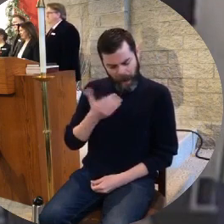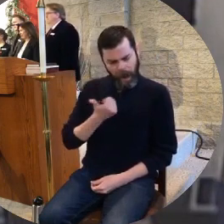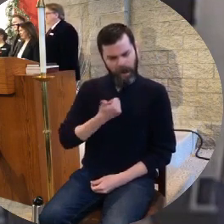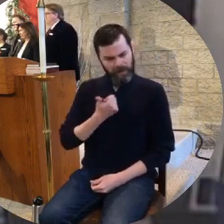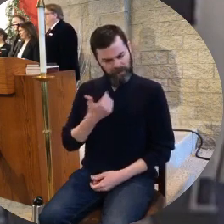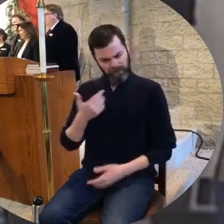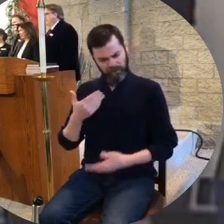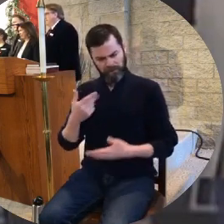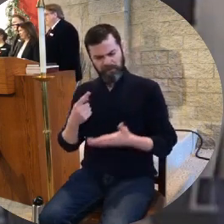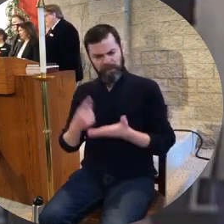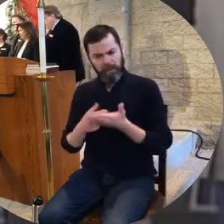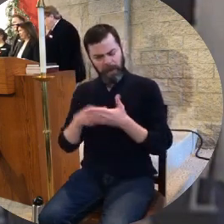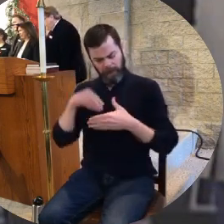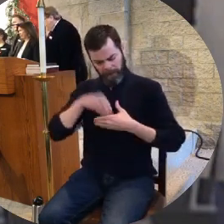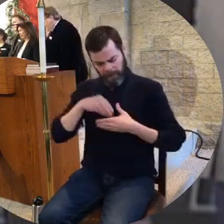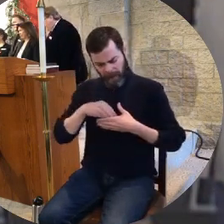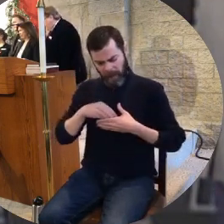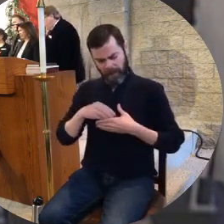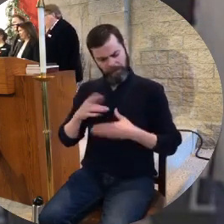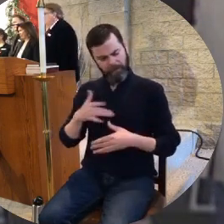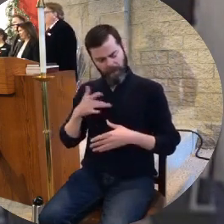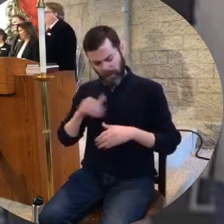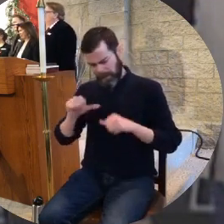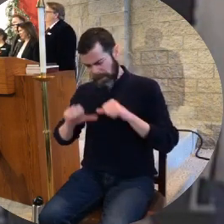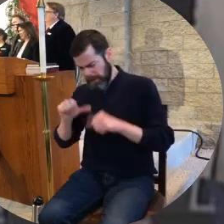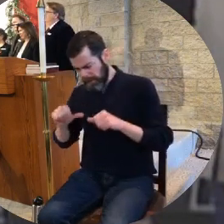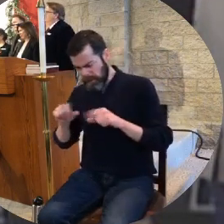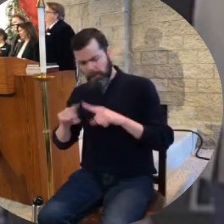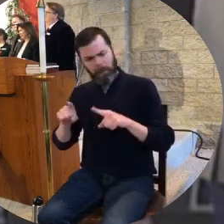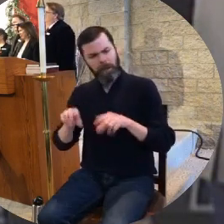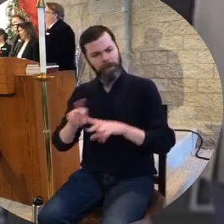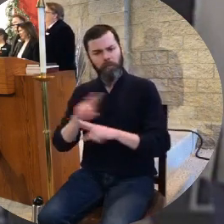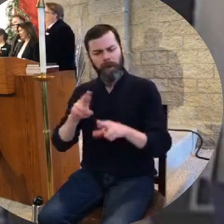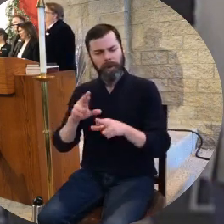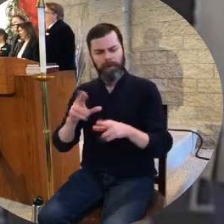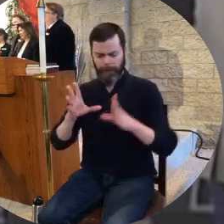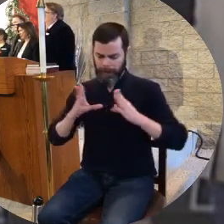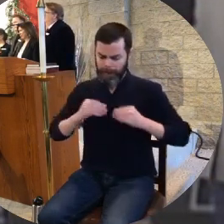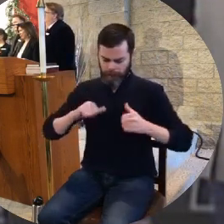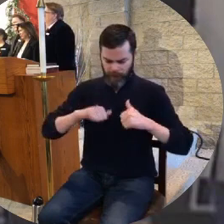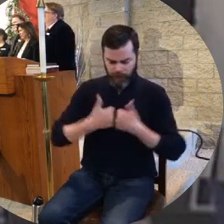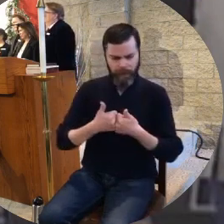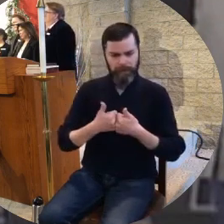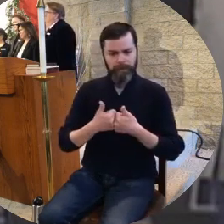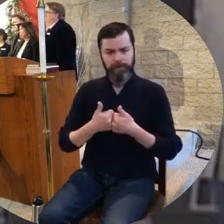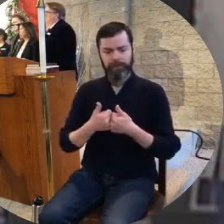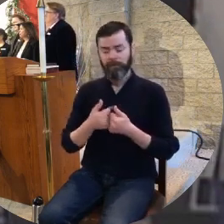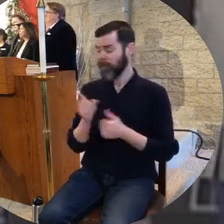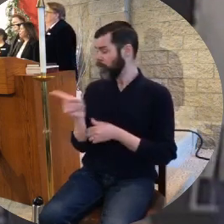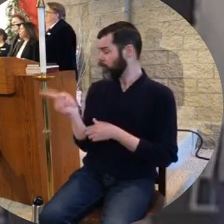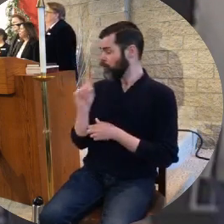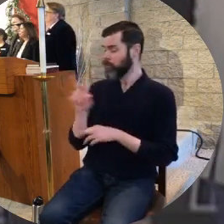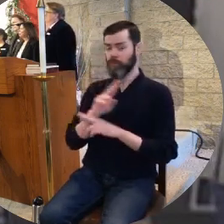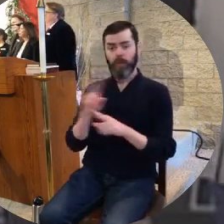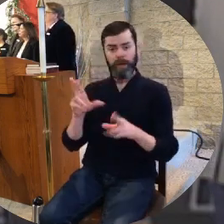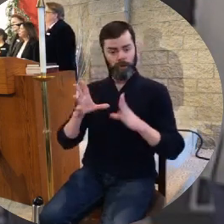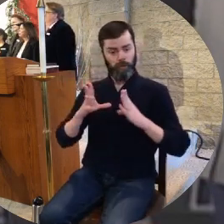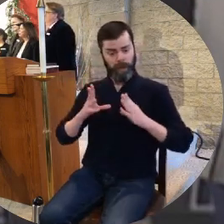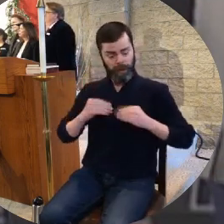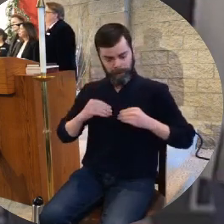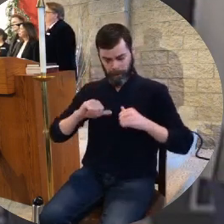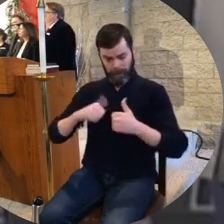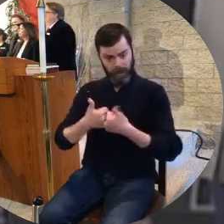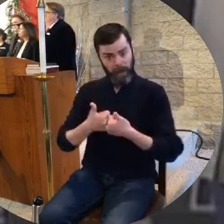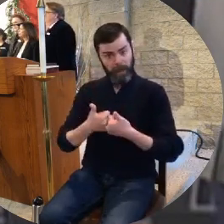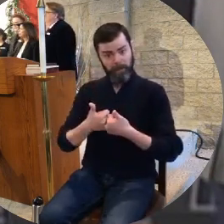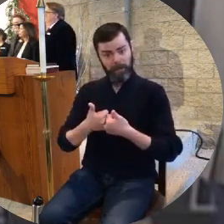prepared to discharge the duties and responsibilities as a member of the Board of Trustees of Unity Minneapolis Do you always